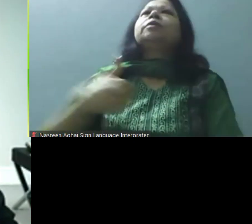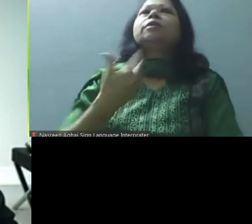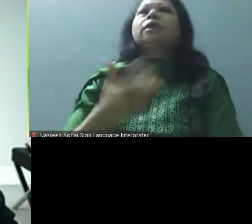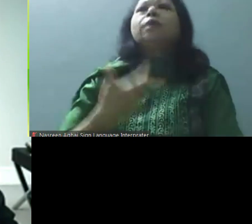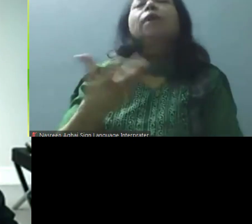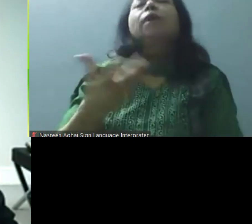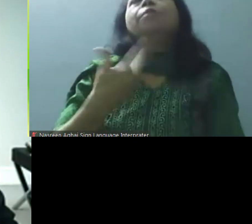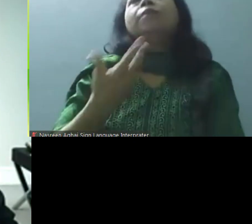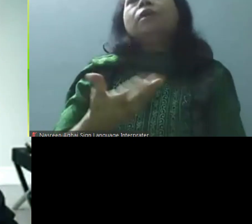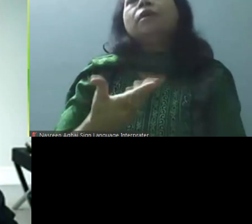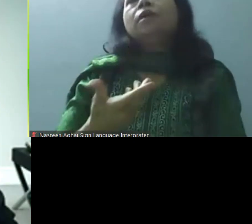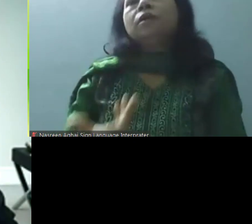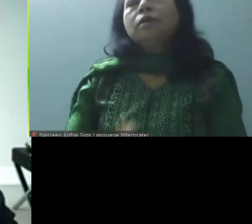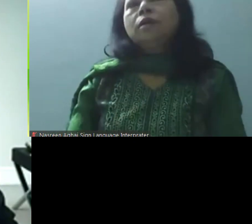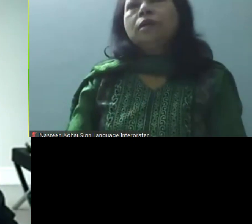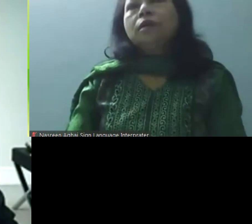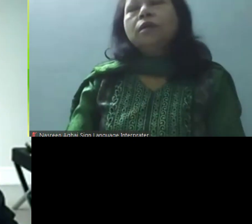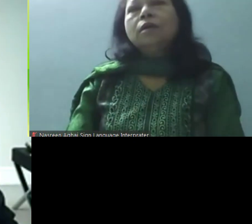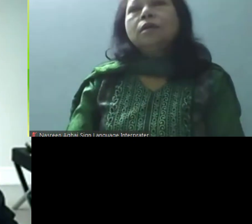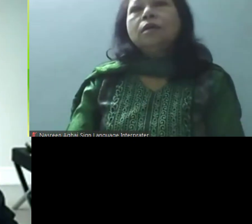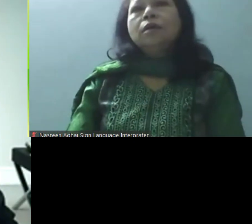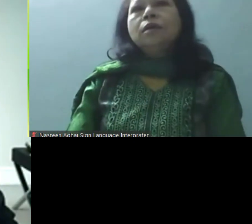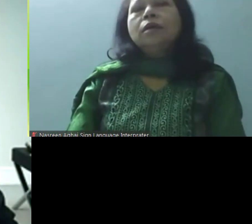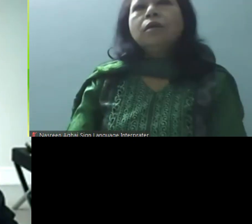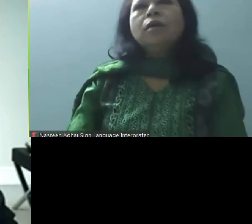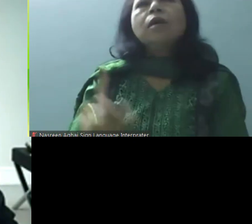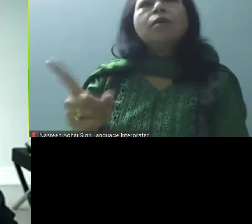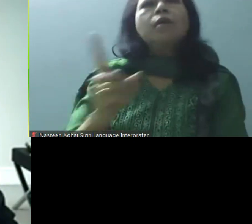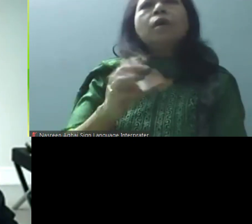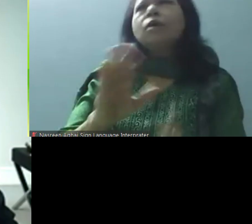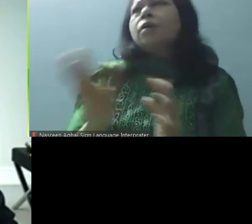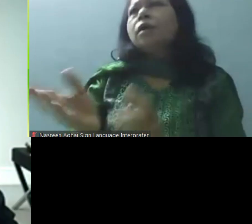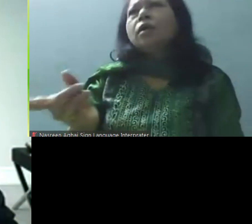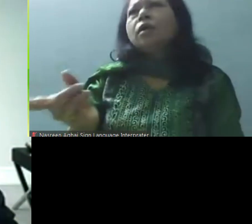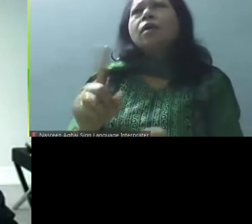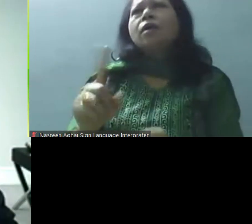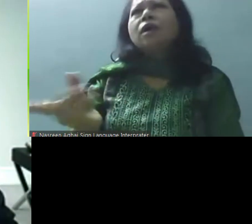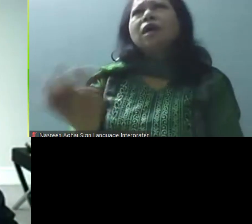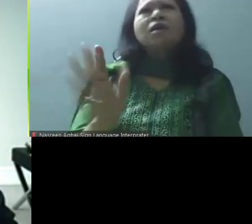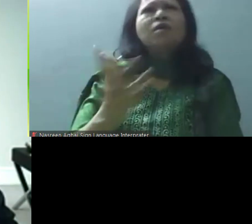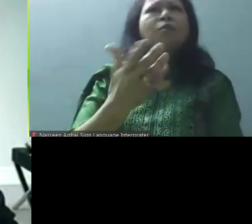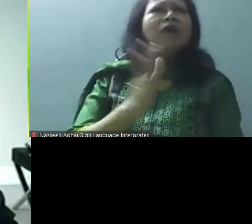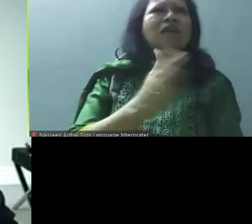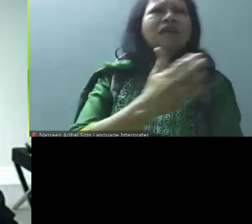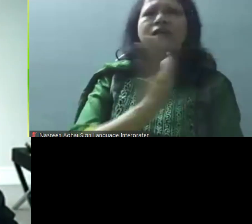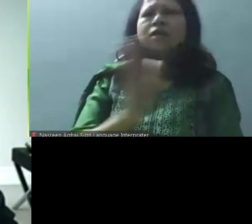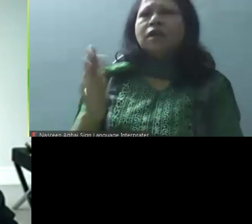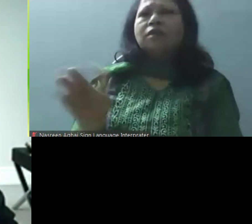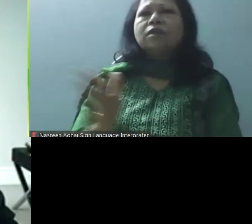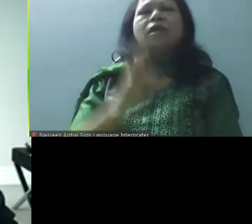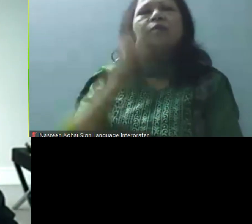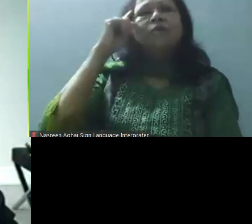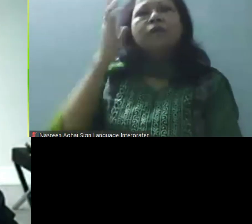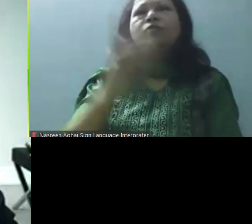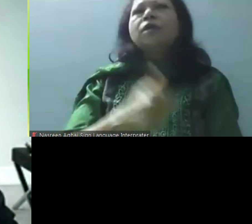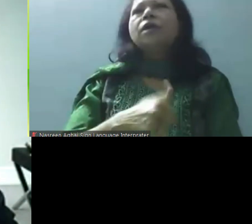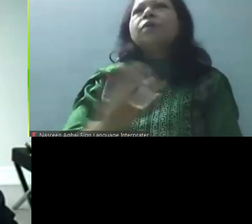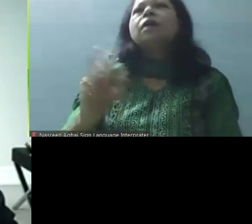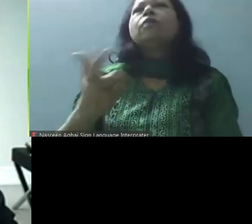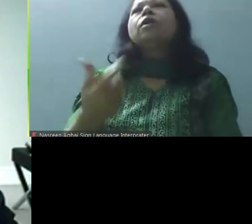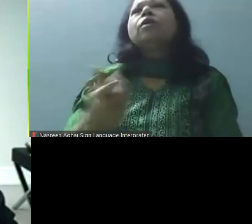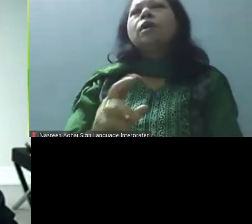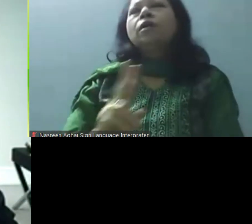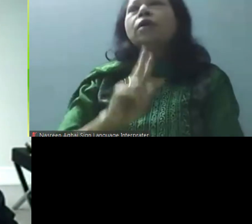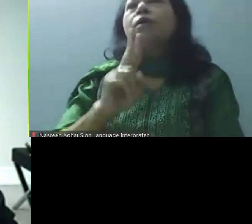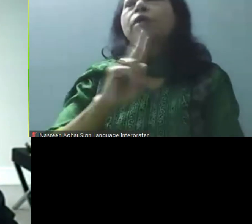resources, and they can make a difference to their situation. To start off with, I want to talk